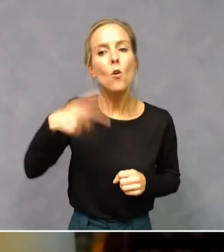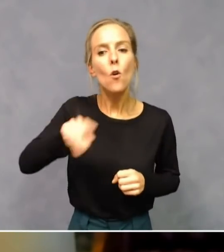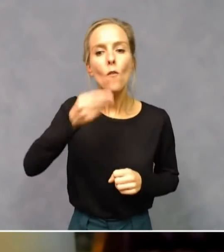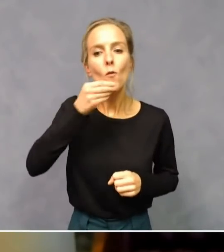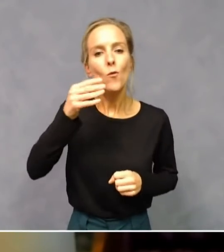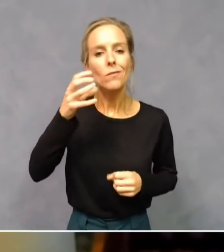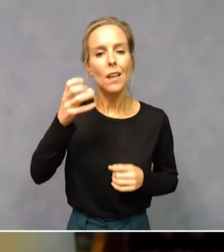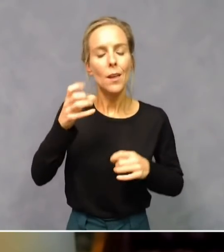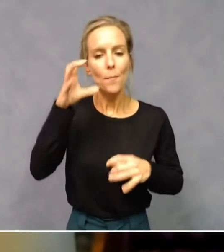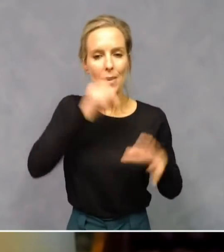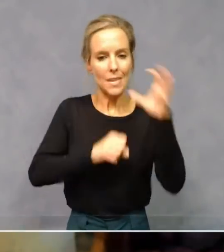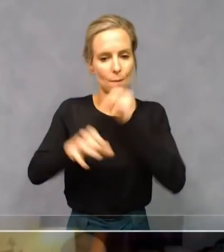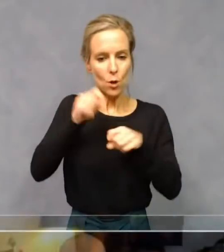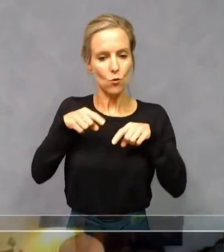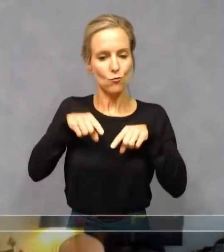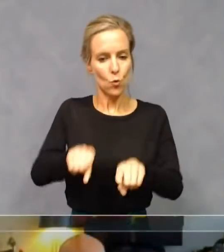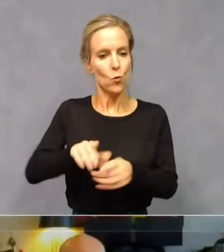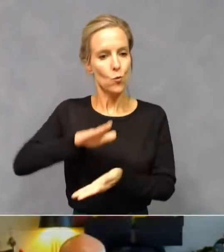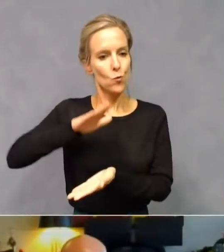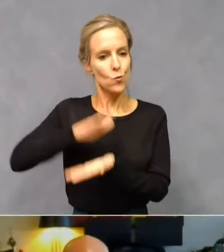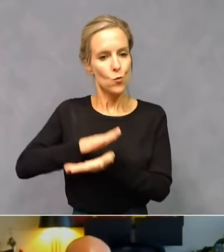while our schools are in NTI.